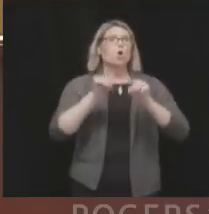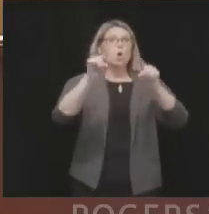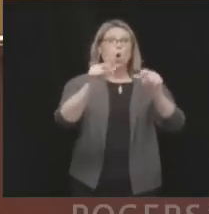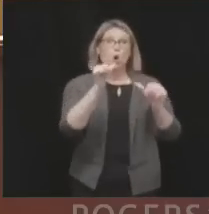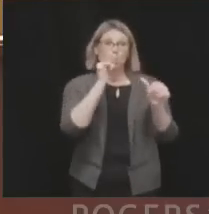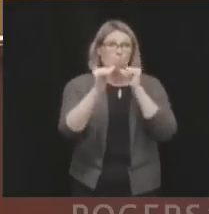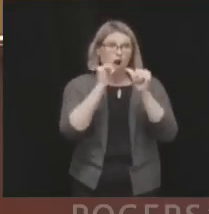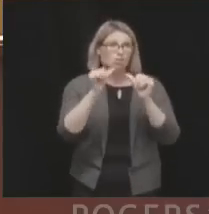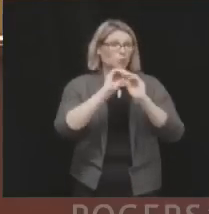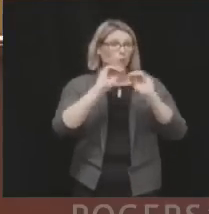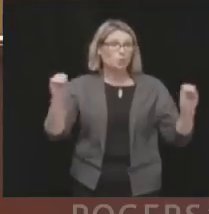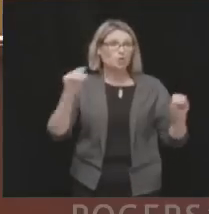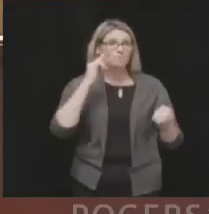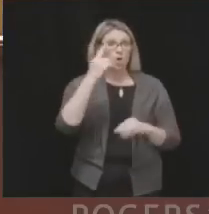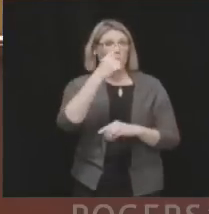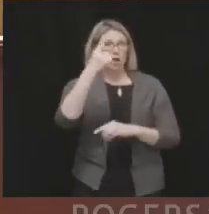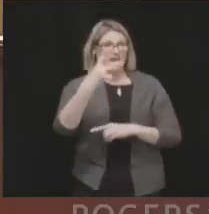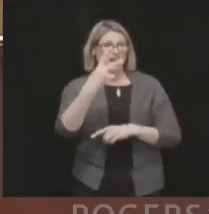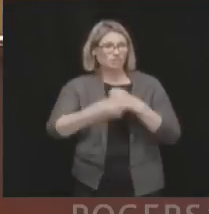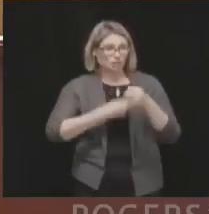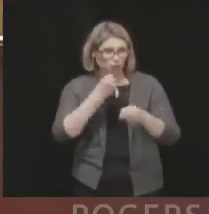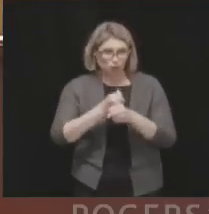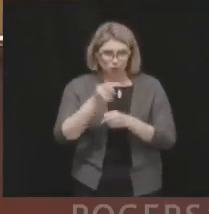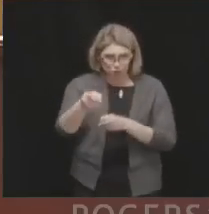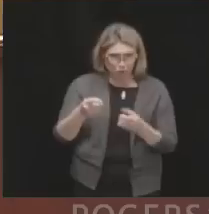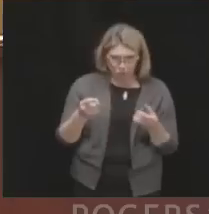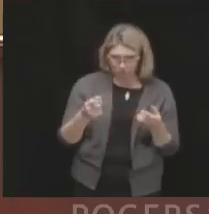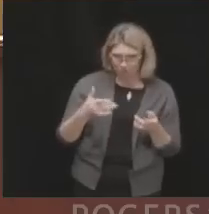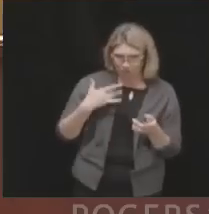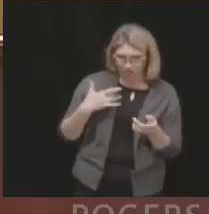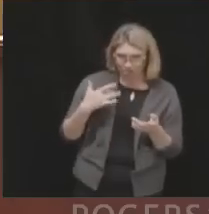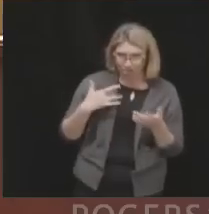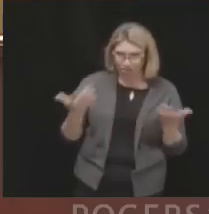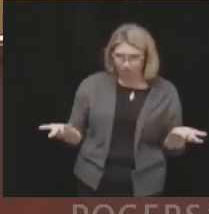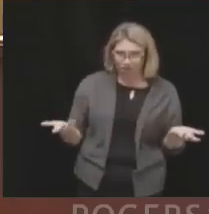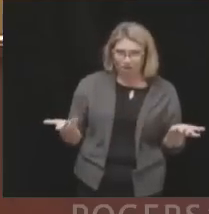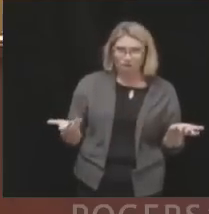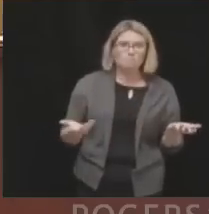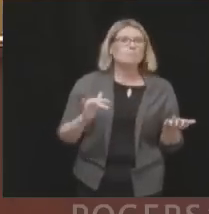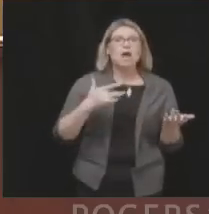these sports leagues to make it to the other side?